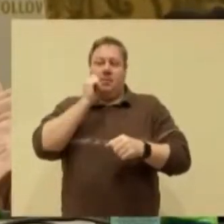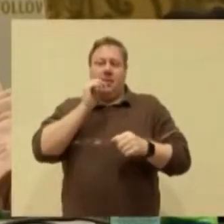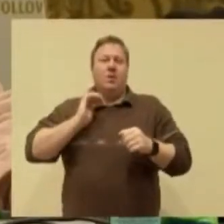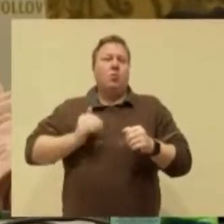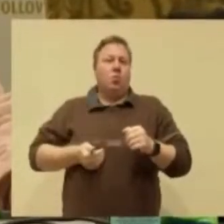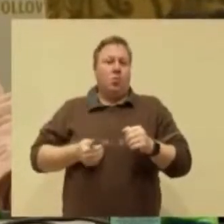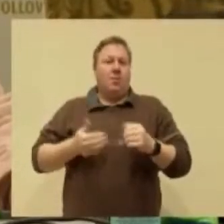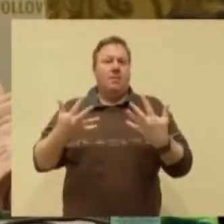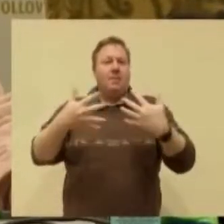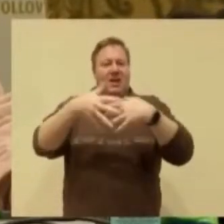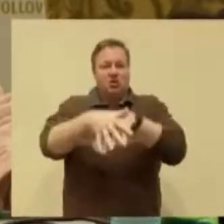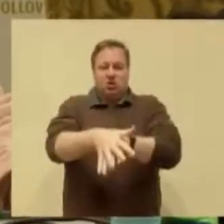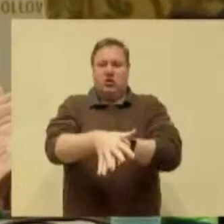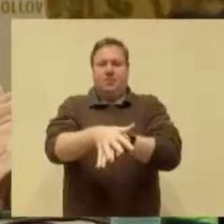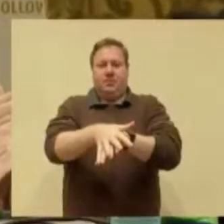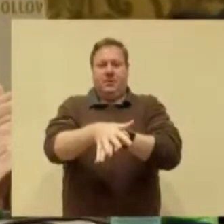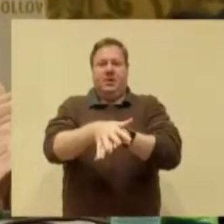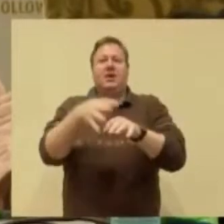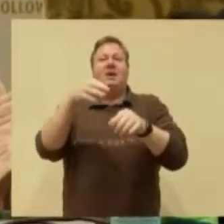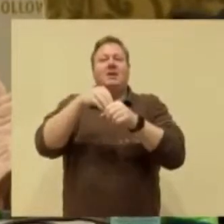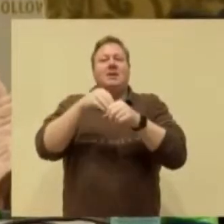departments in the districts